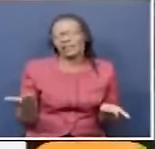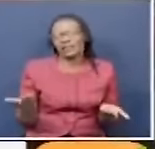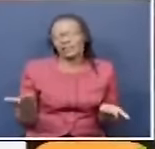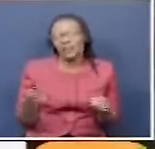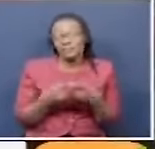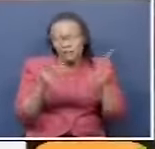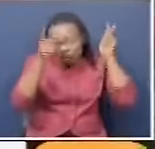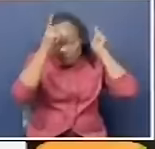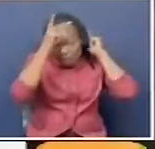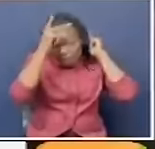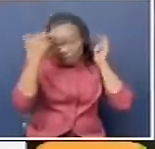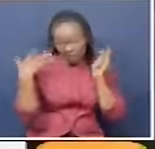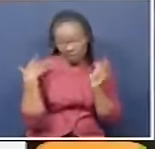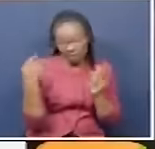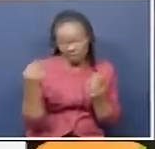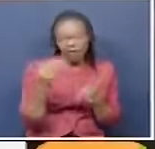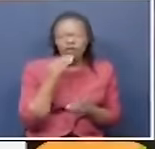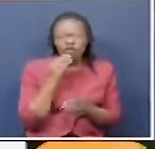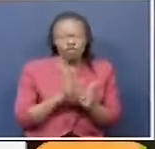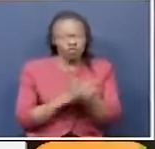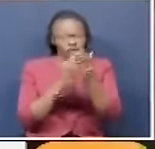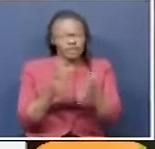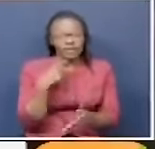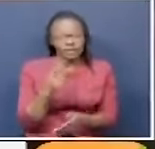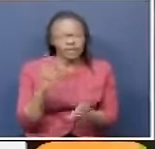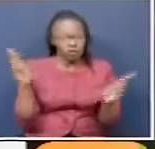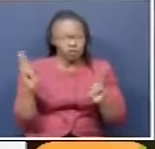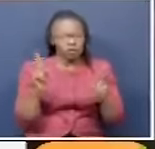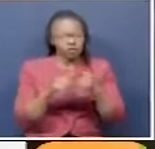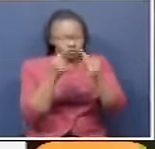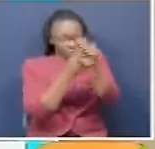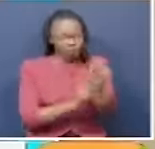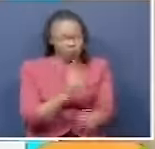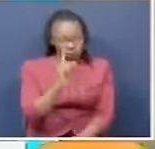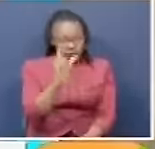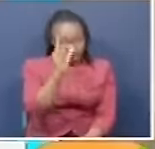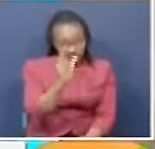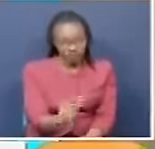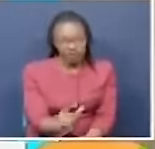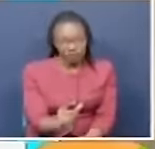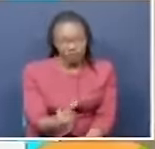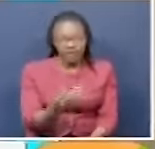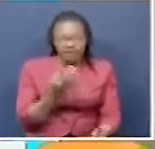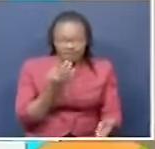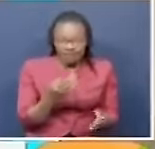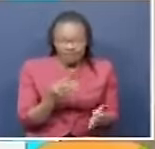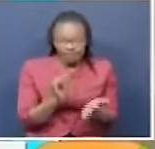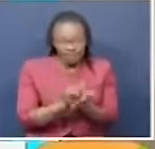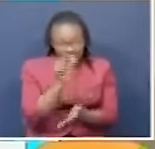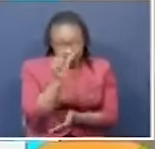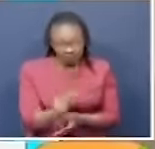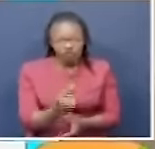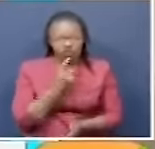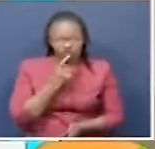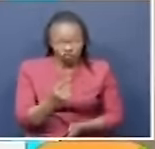yeah. yesterday, yeah. Luya leader said they will rally behind one person, if that person is assured to be